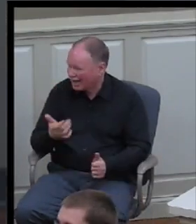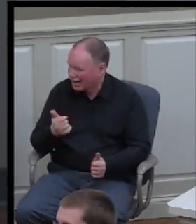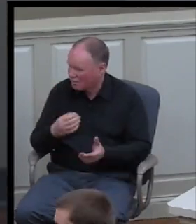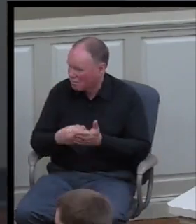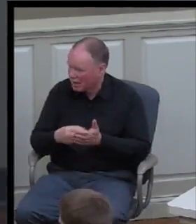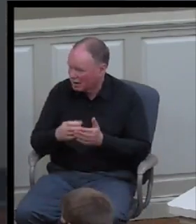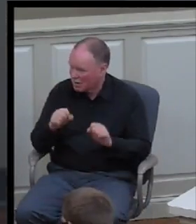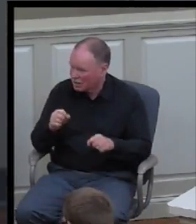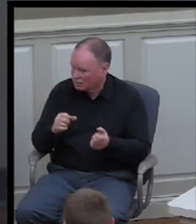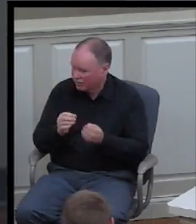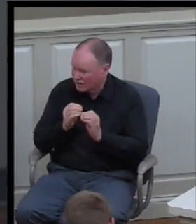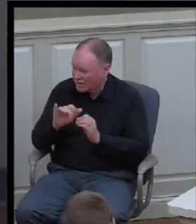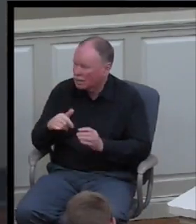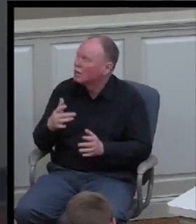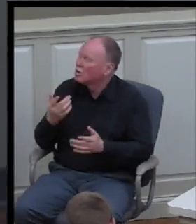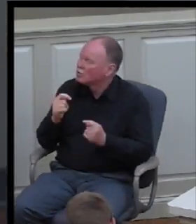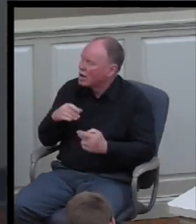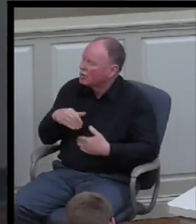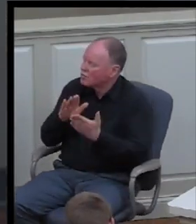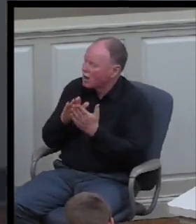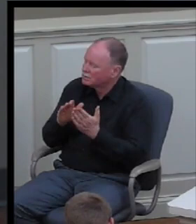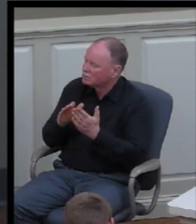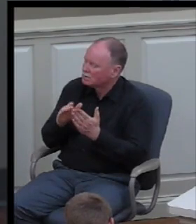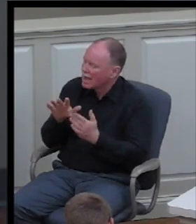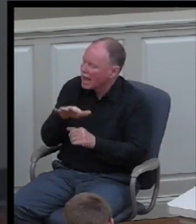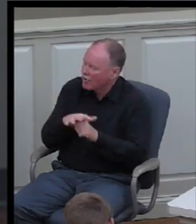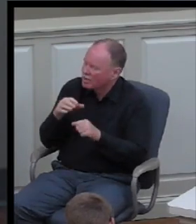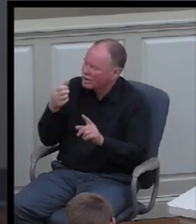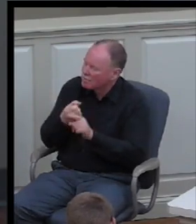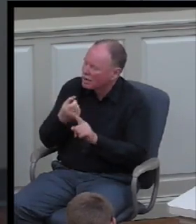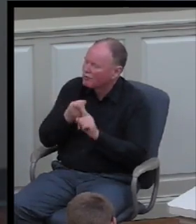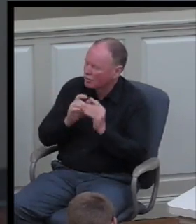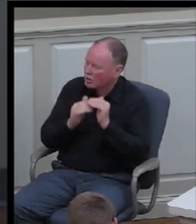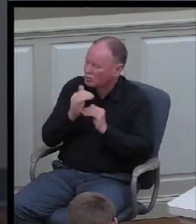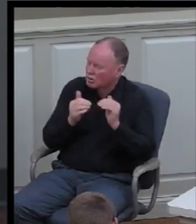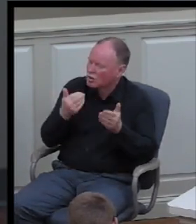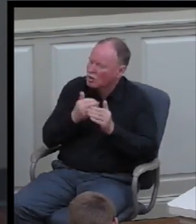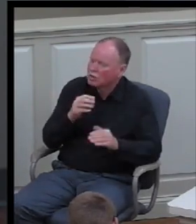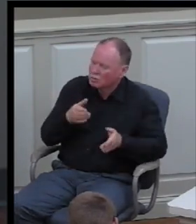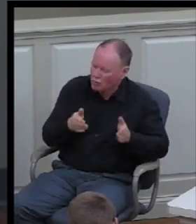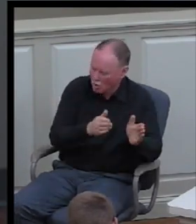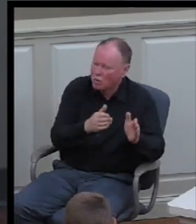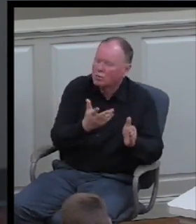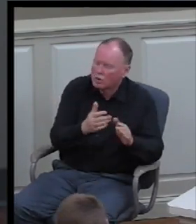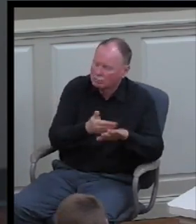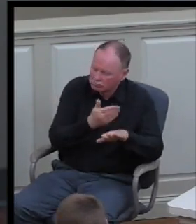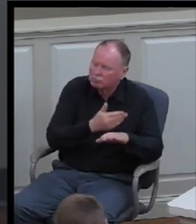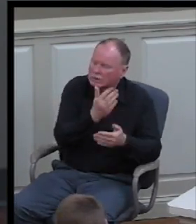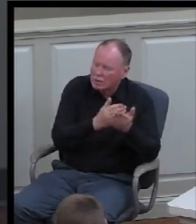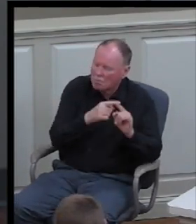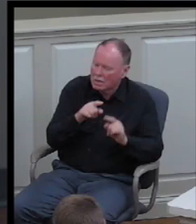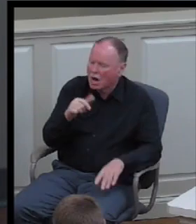up some of it that was affected by the construction. So close to the road, there'll be some of it dressed up. And then